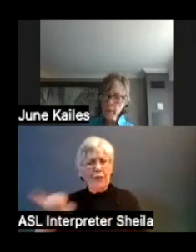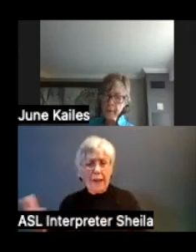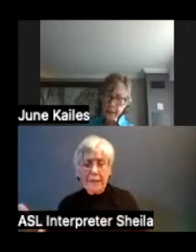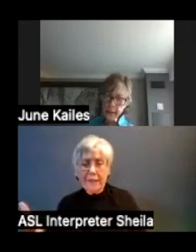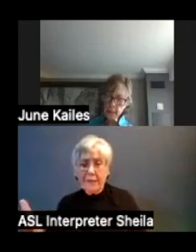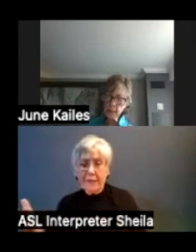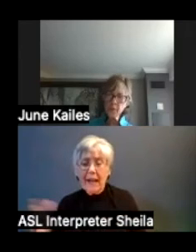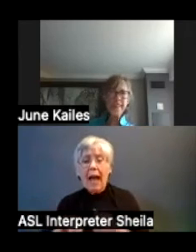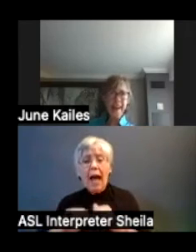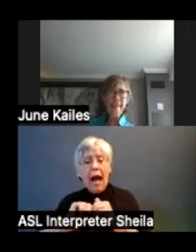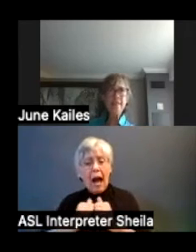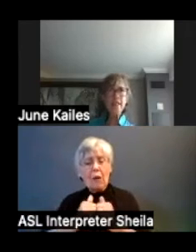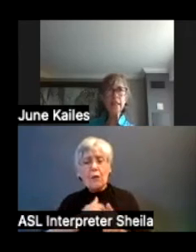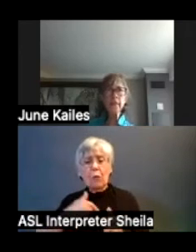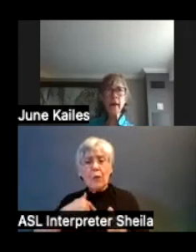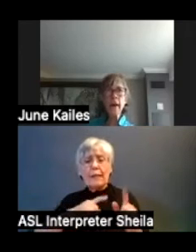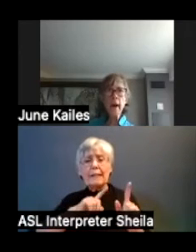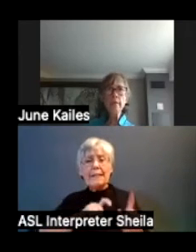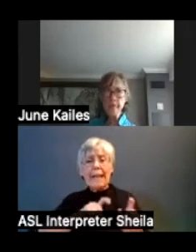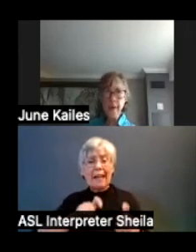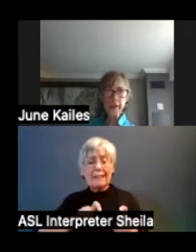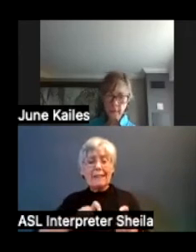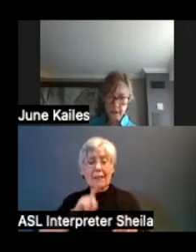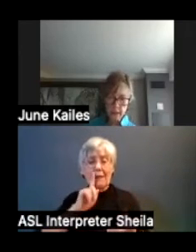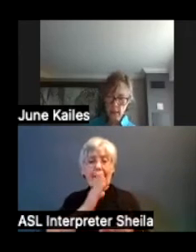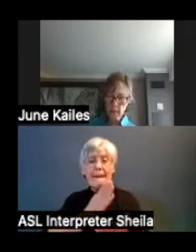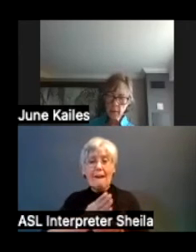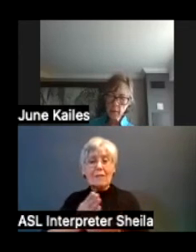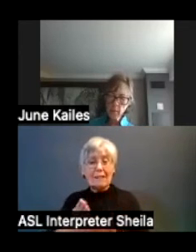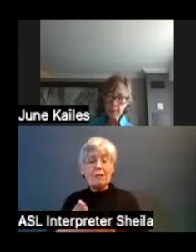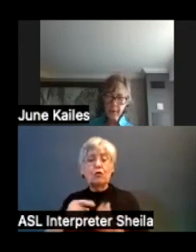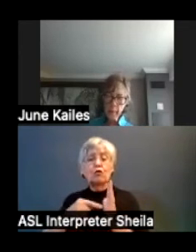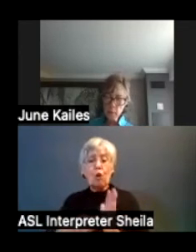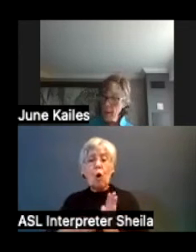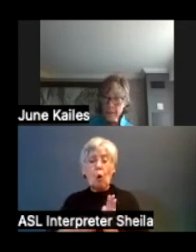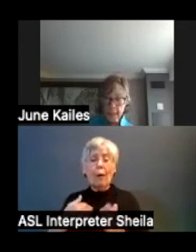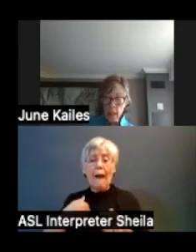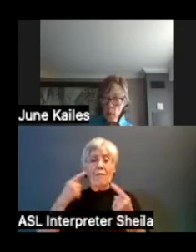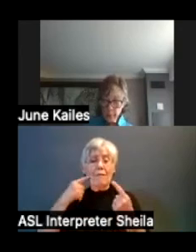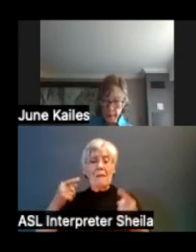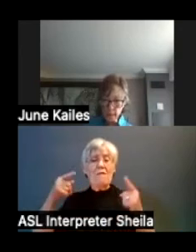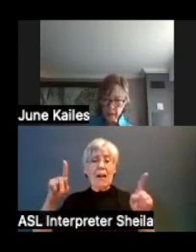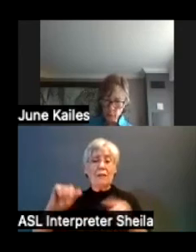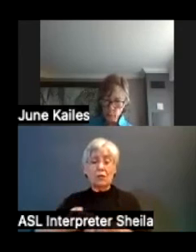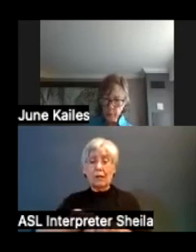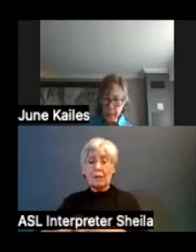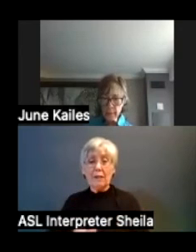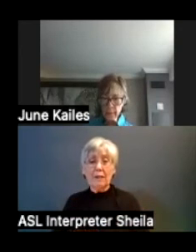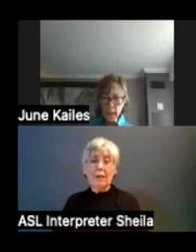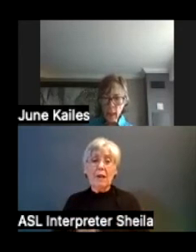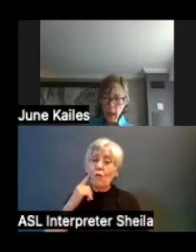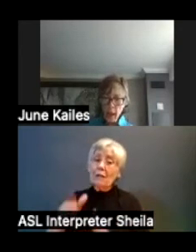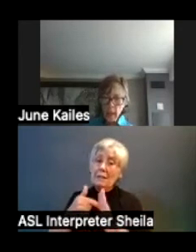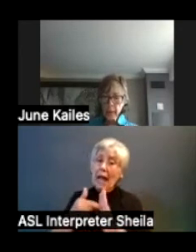How do we test for the evidence of effectiveness? For example, maybe with individual